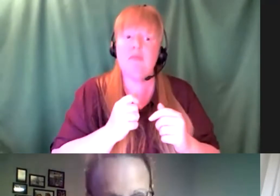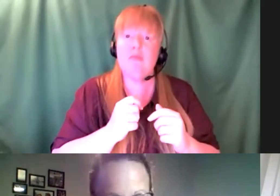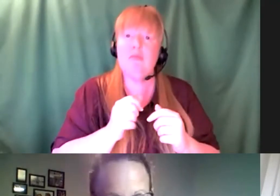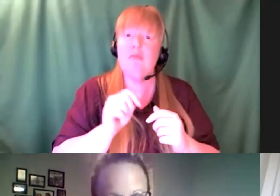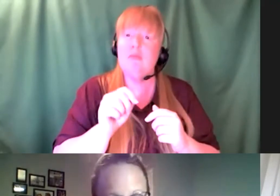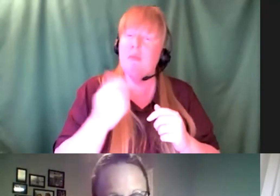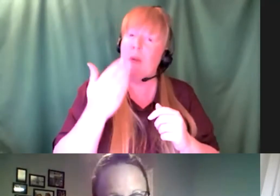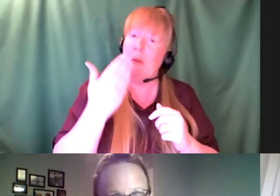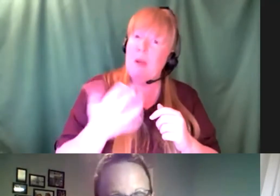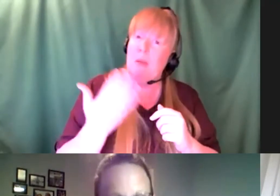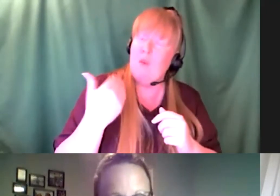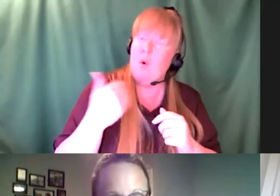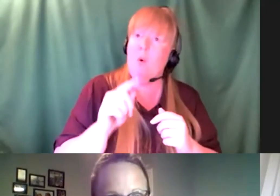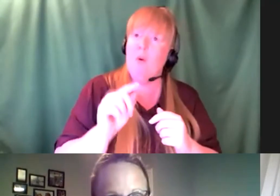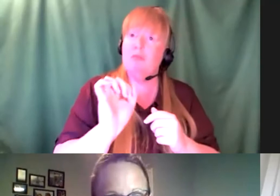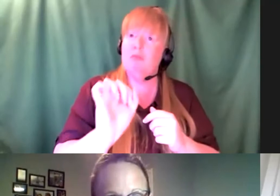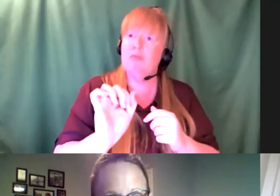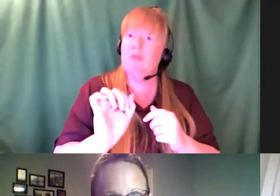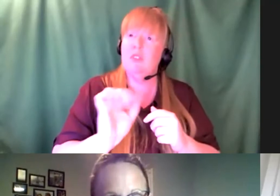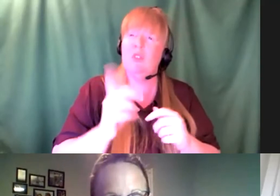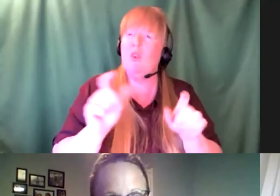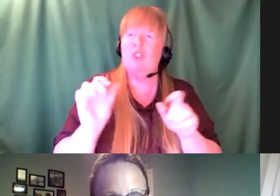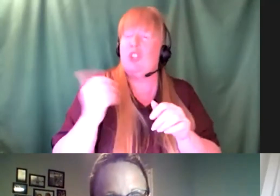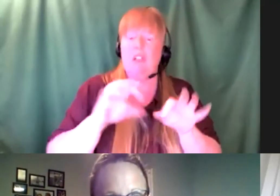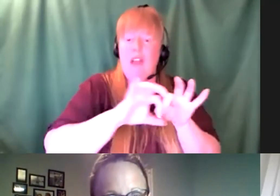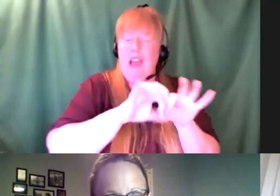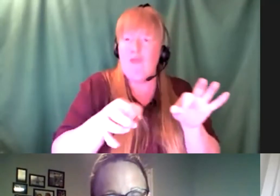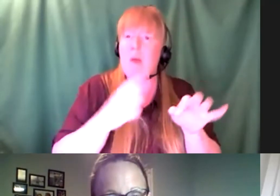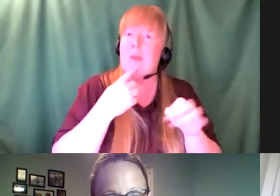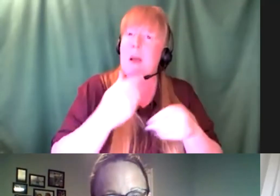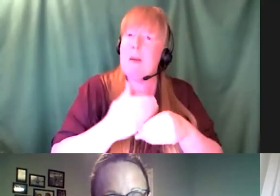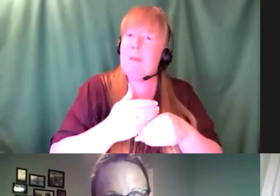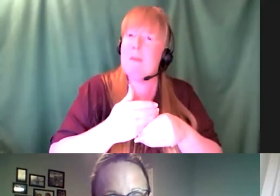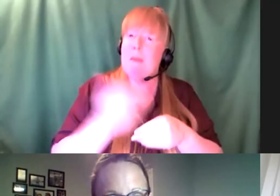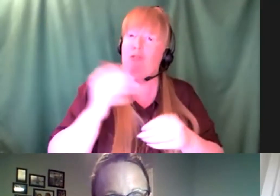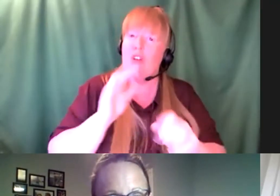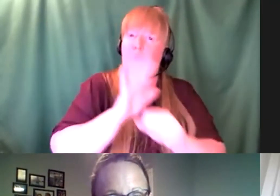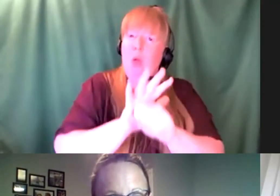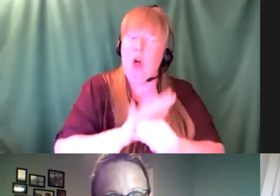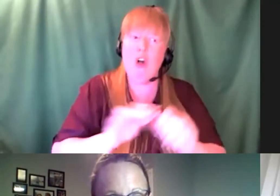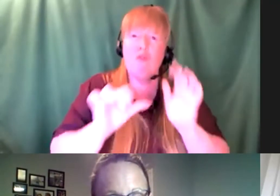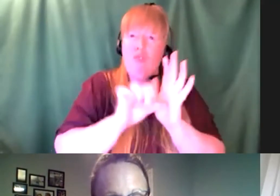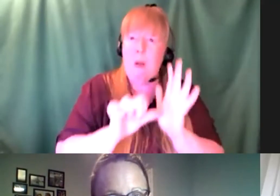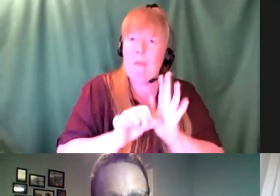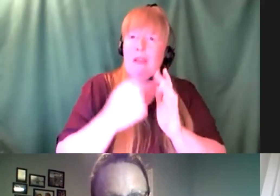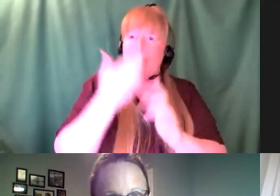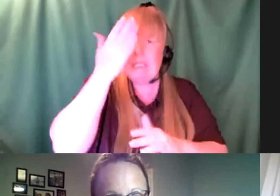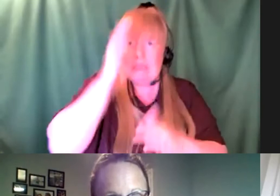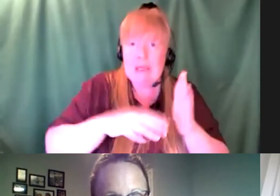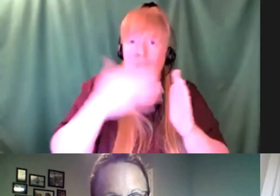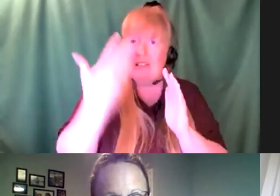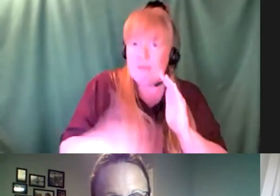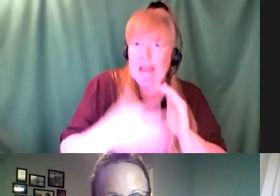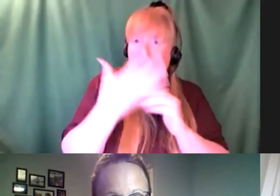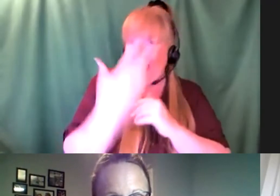issues or barriers, and not just the handrails, like just getting to a gym or finding a gym. What